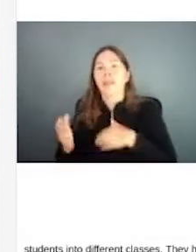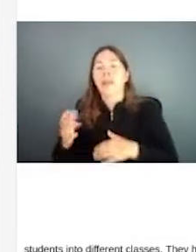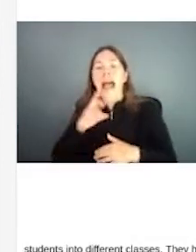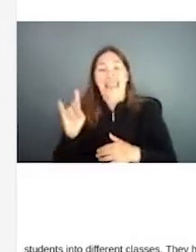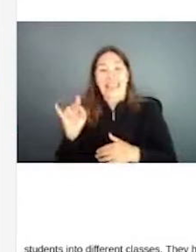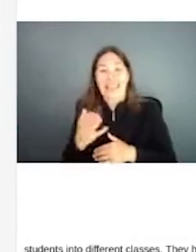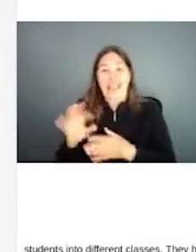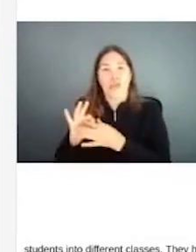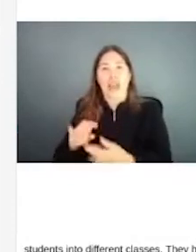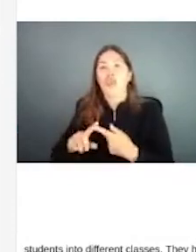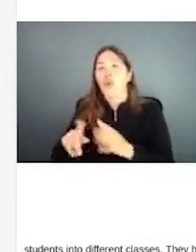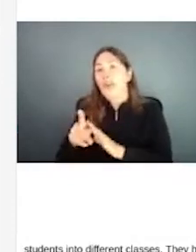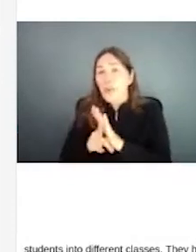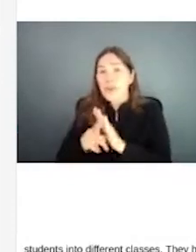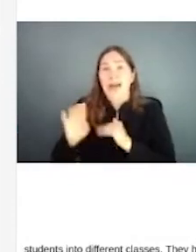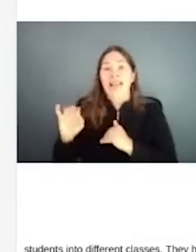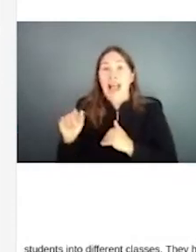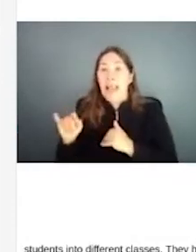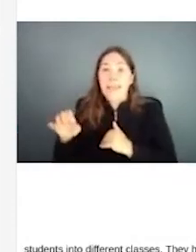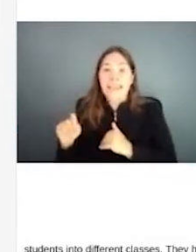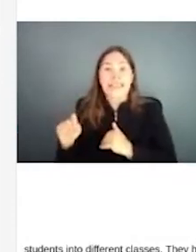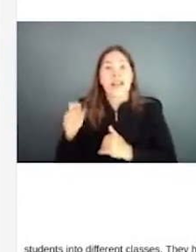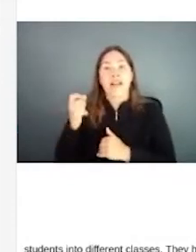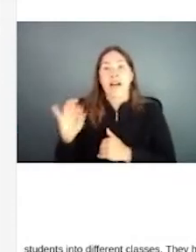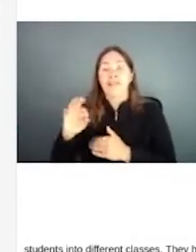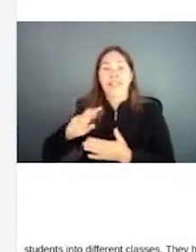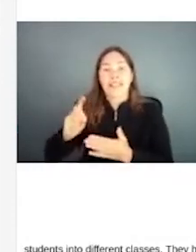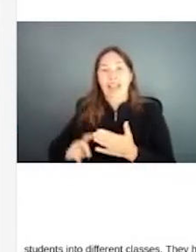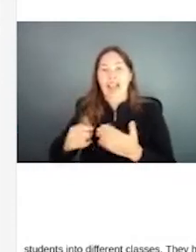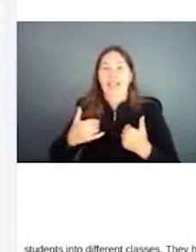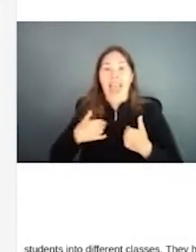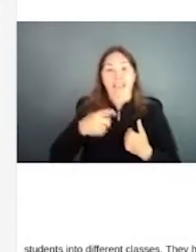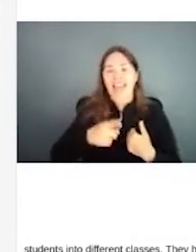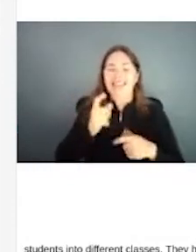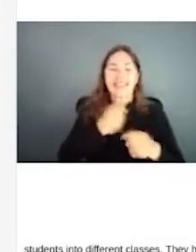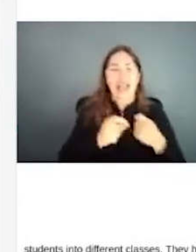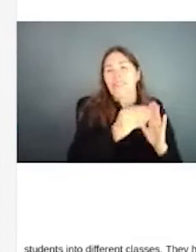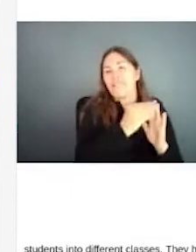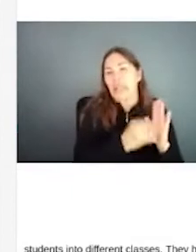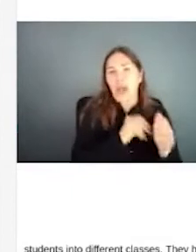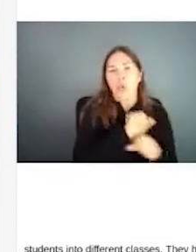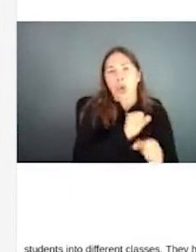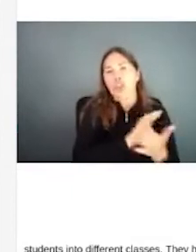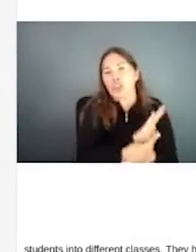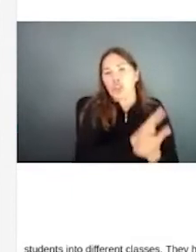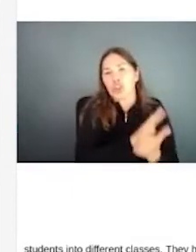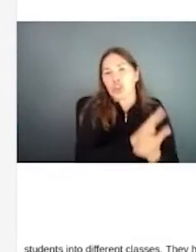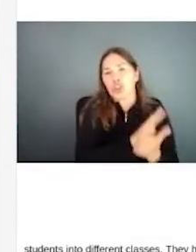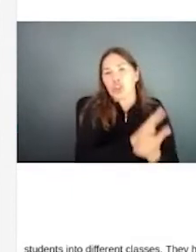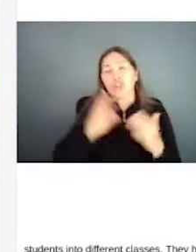to the principles and the elements of design and had them, instead of filling in worksheets, sort of creating visuals in their